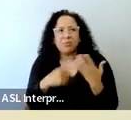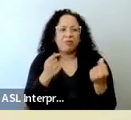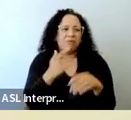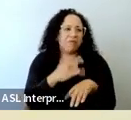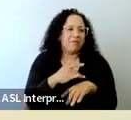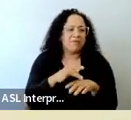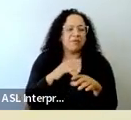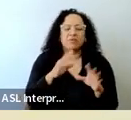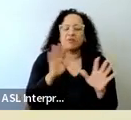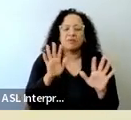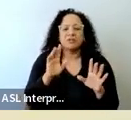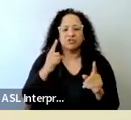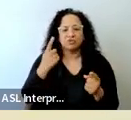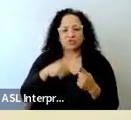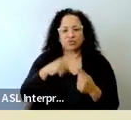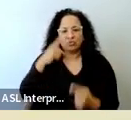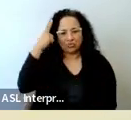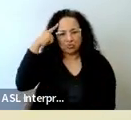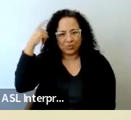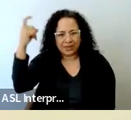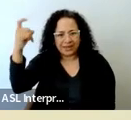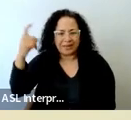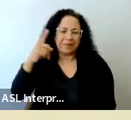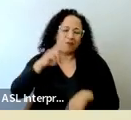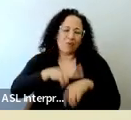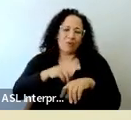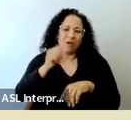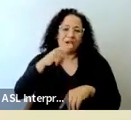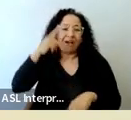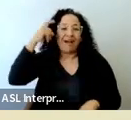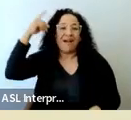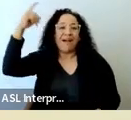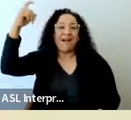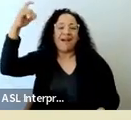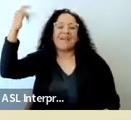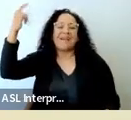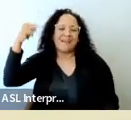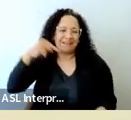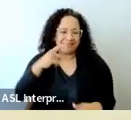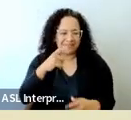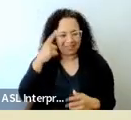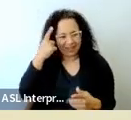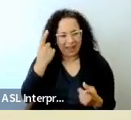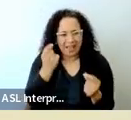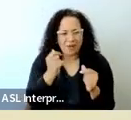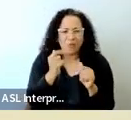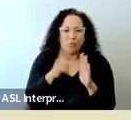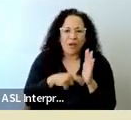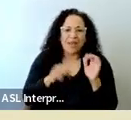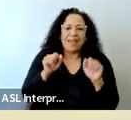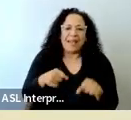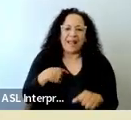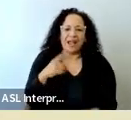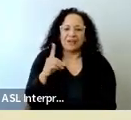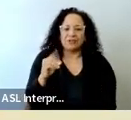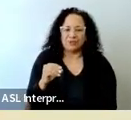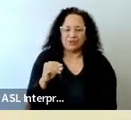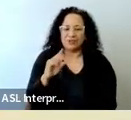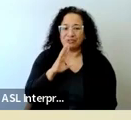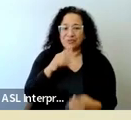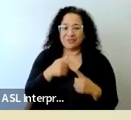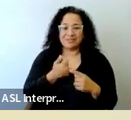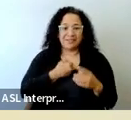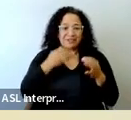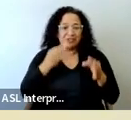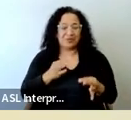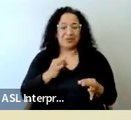but to dream. Now we all eventually have to come back and say, okay, what can I do? I mean, in whether we're talking about self-determination at regional center or we're